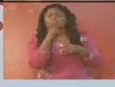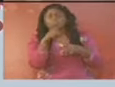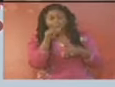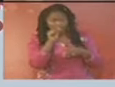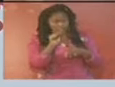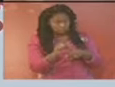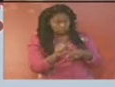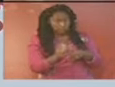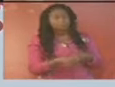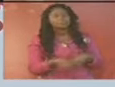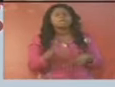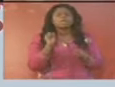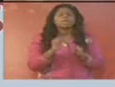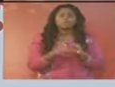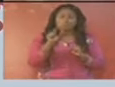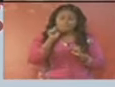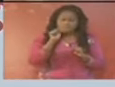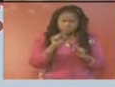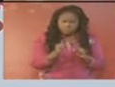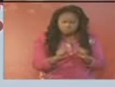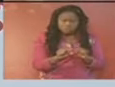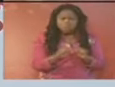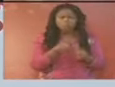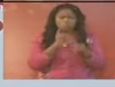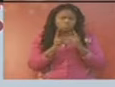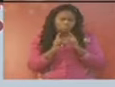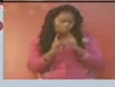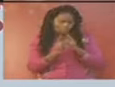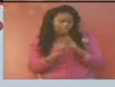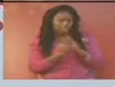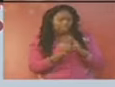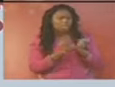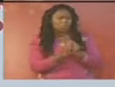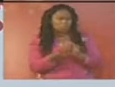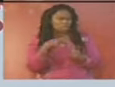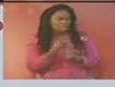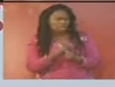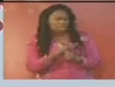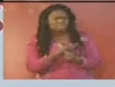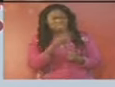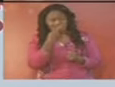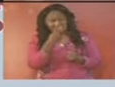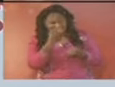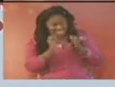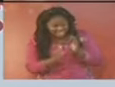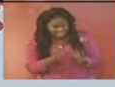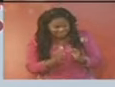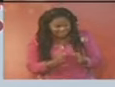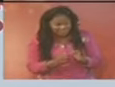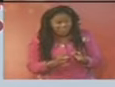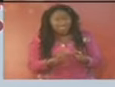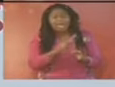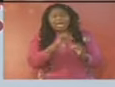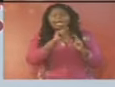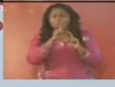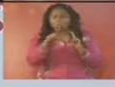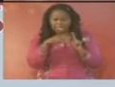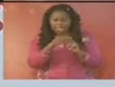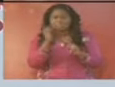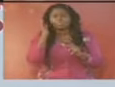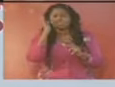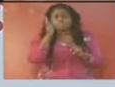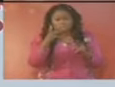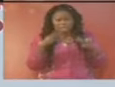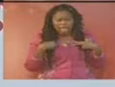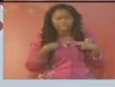to see if and how that could be done. But let me reiterate. We should not wait for